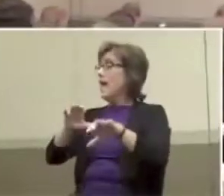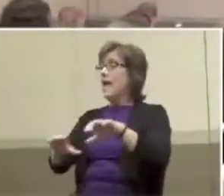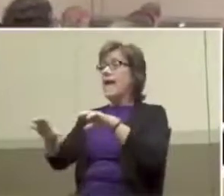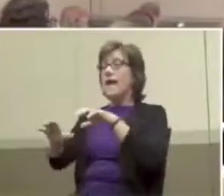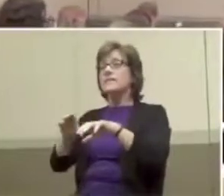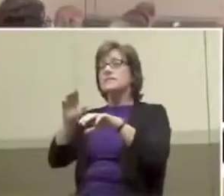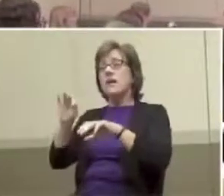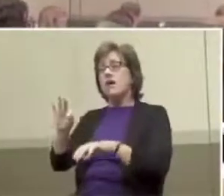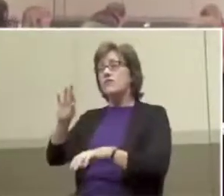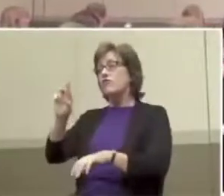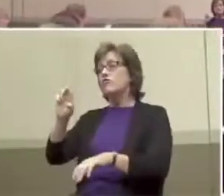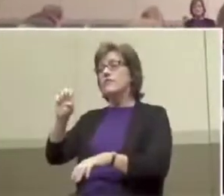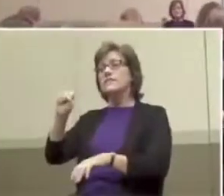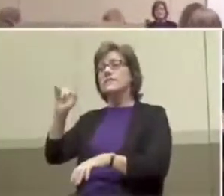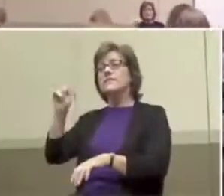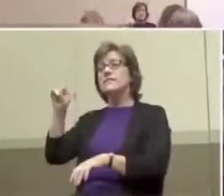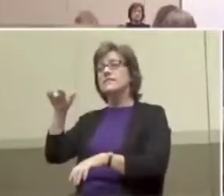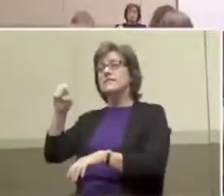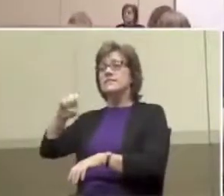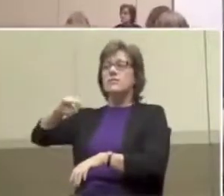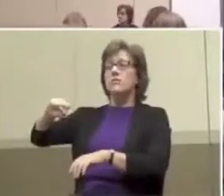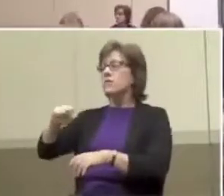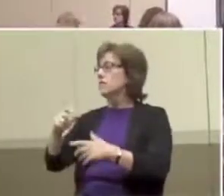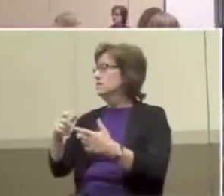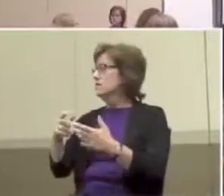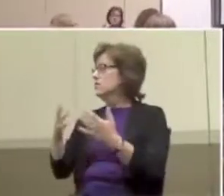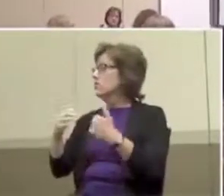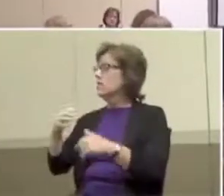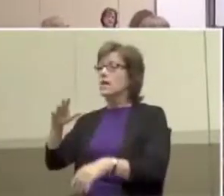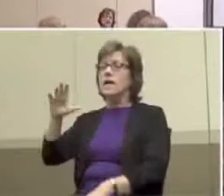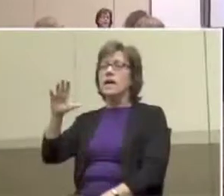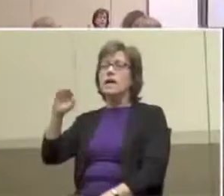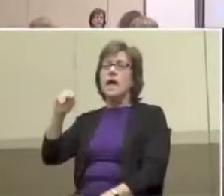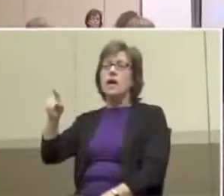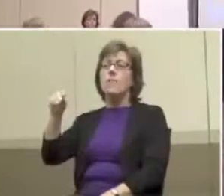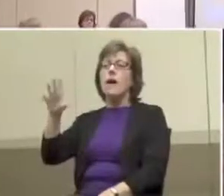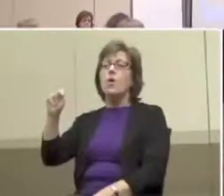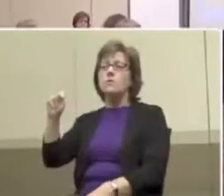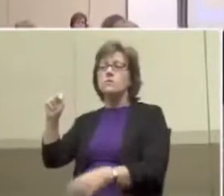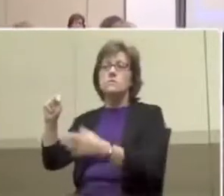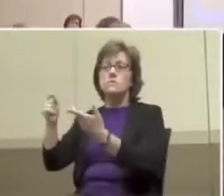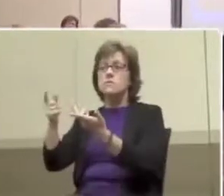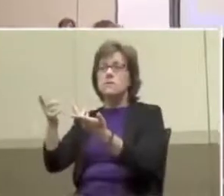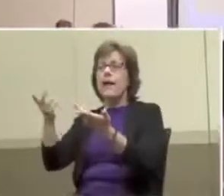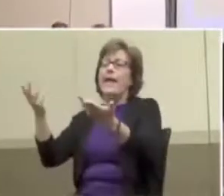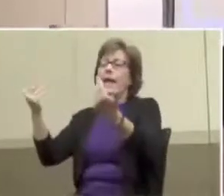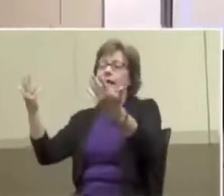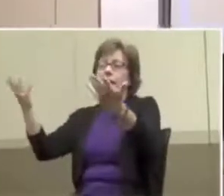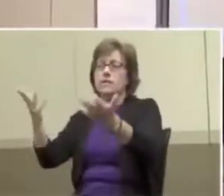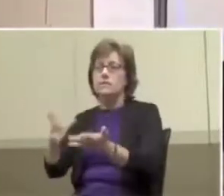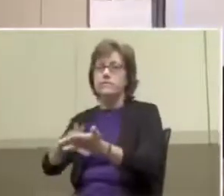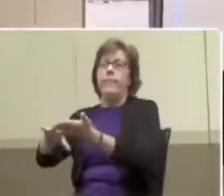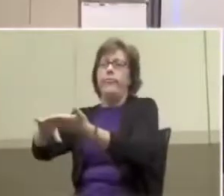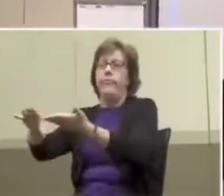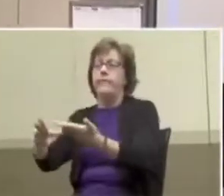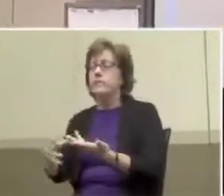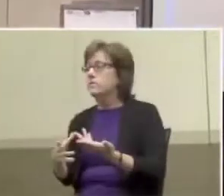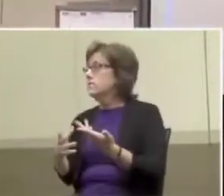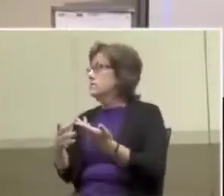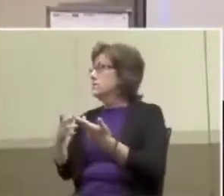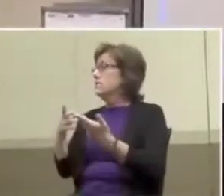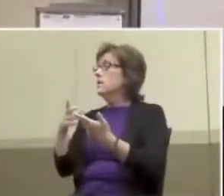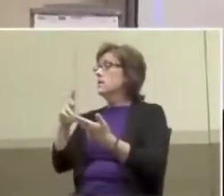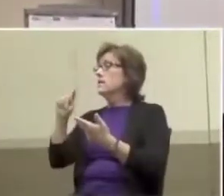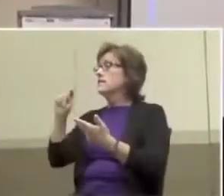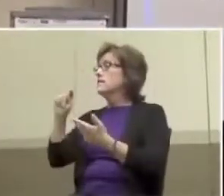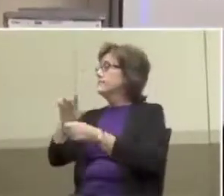depends upon the age. Cop-outs, come on. Okay, let's see here. Actually, tantrums are pretty developmentally appropriate across the